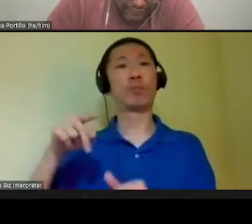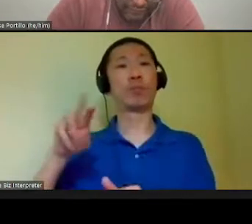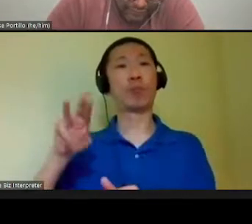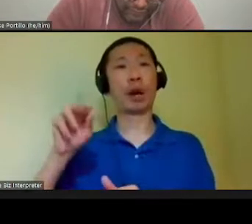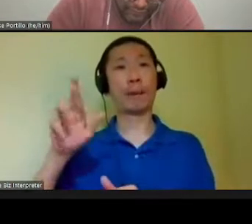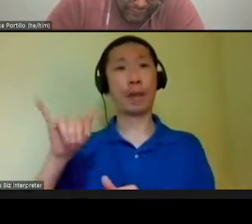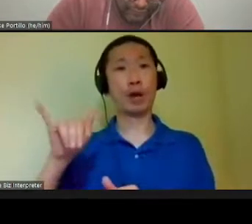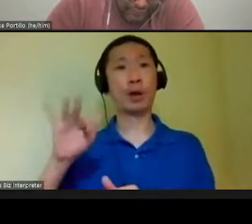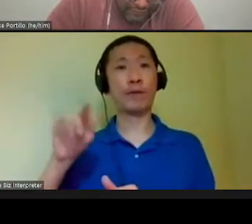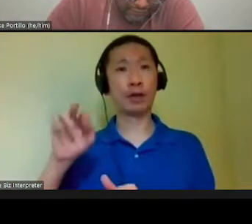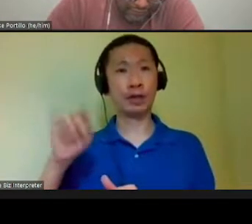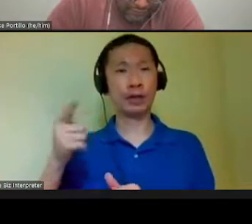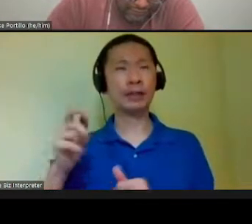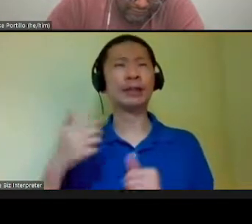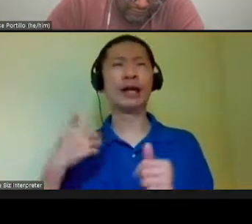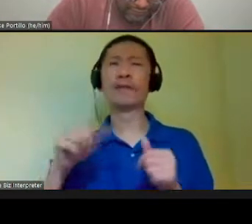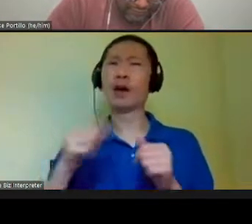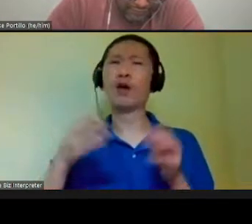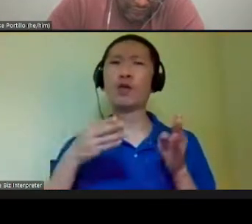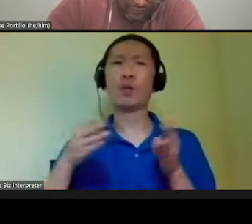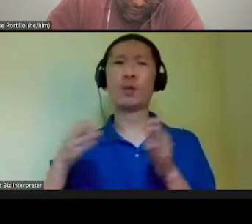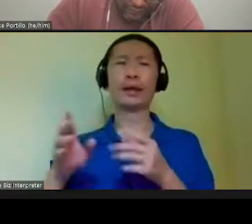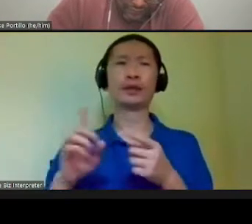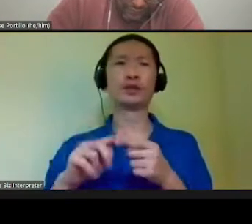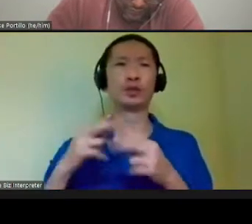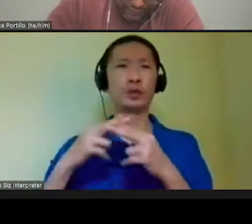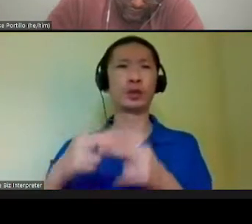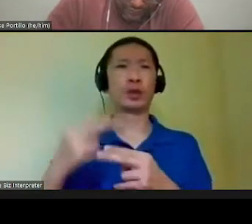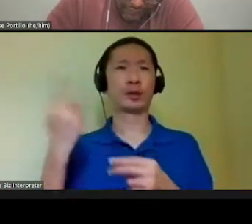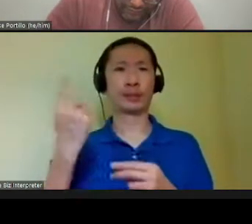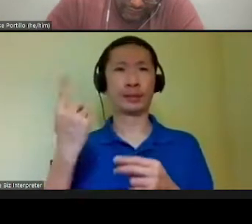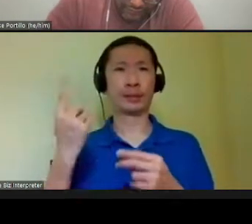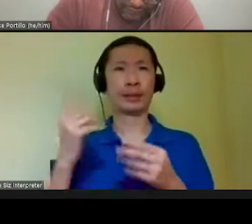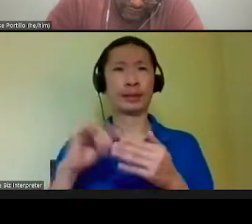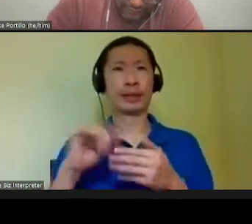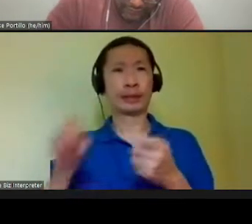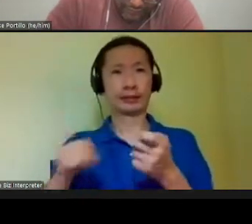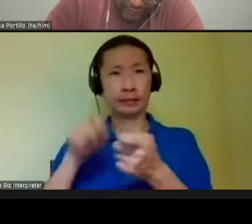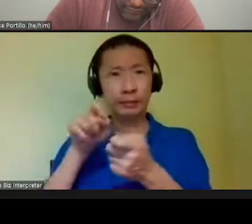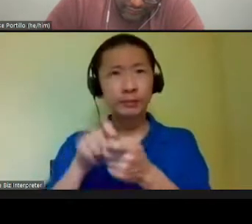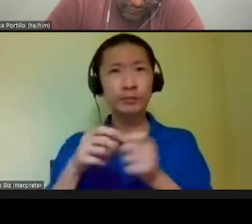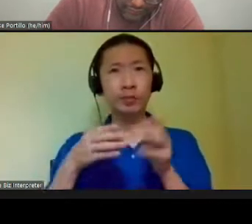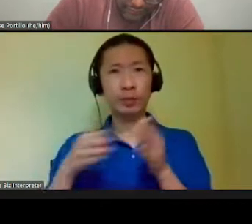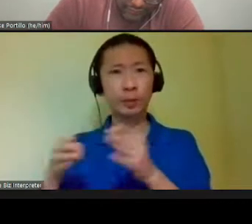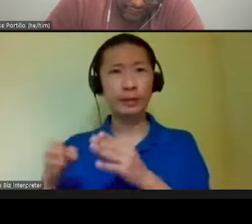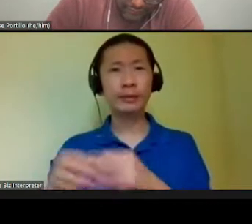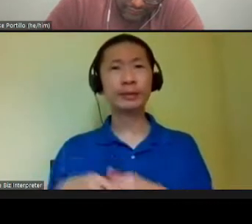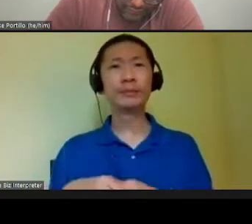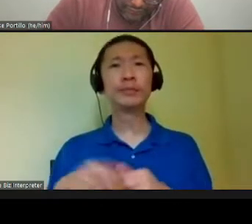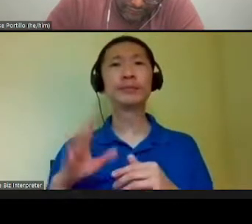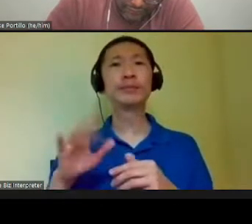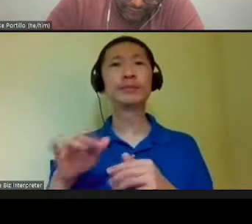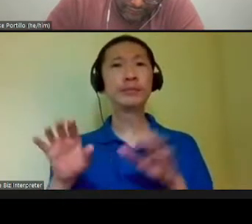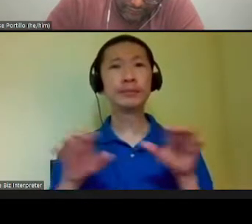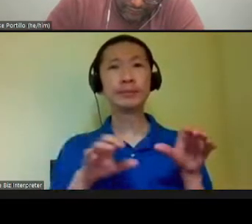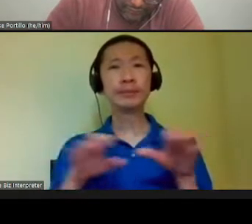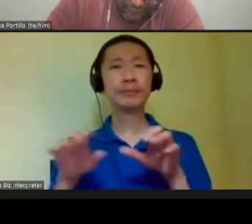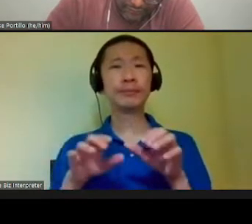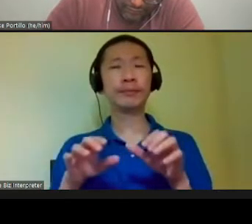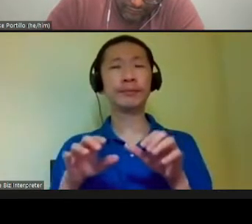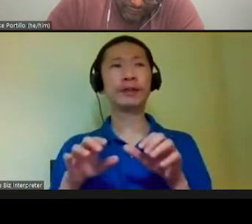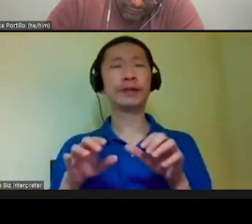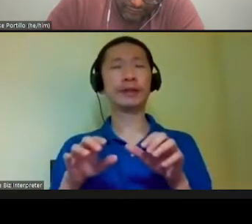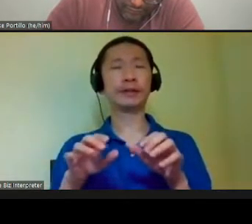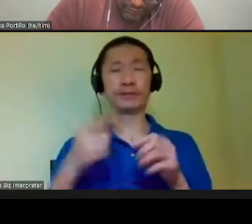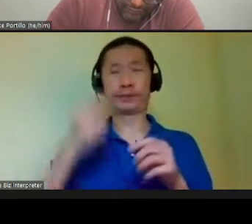And there's like so many other ways to refer to something and that sort of specificity and like that active exercise